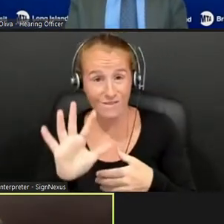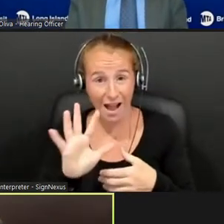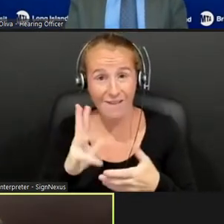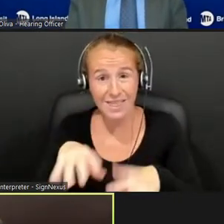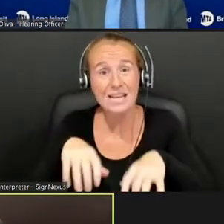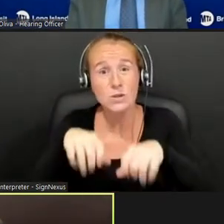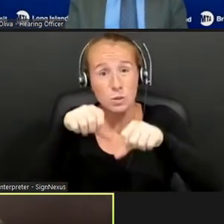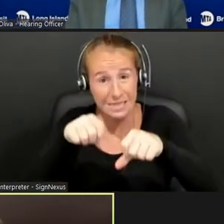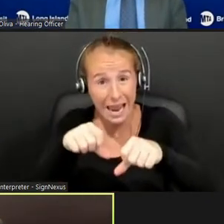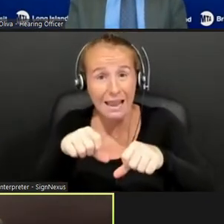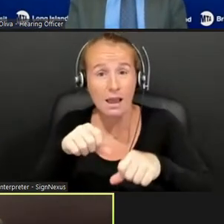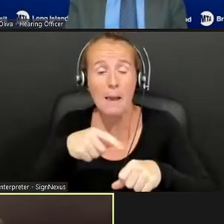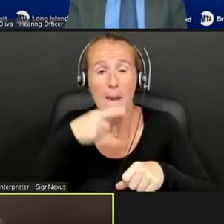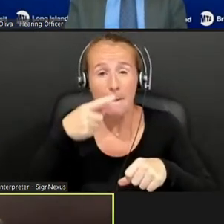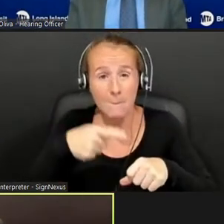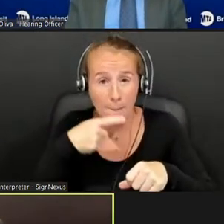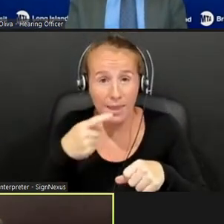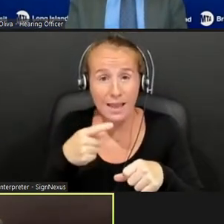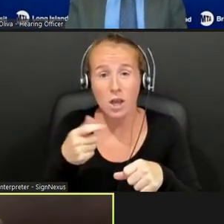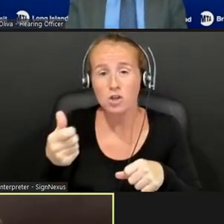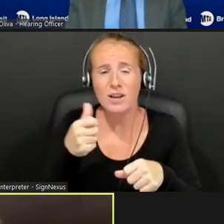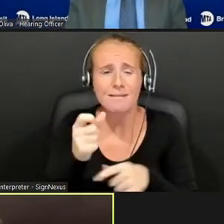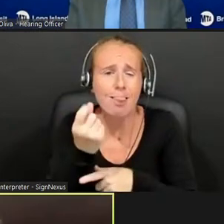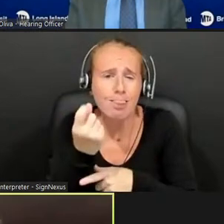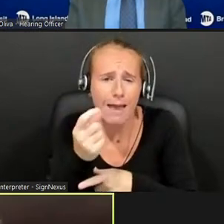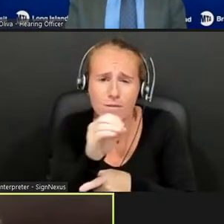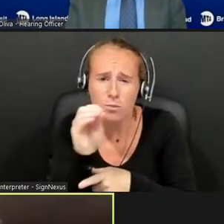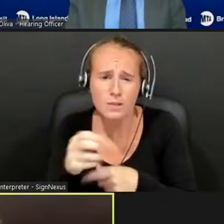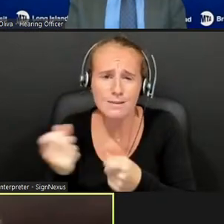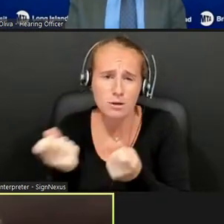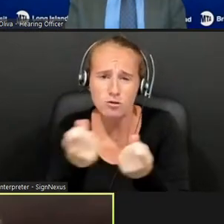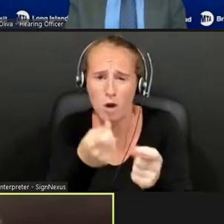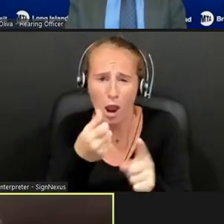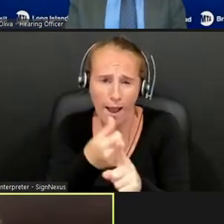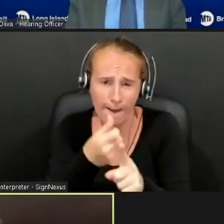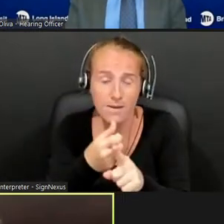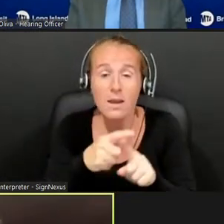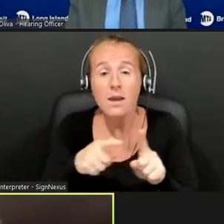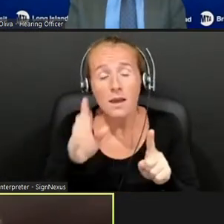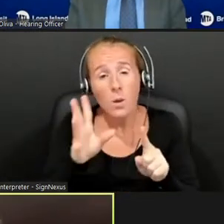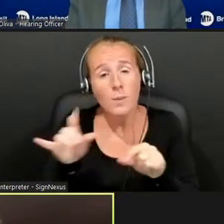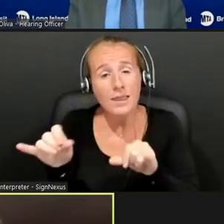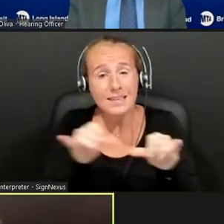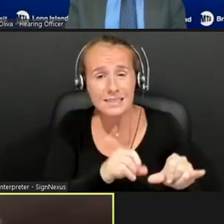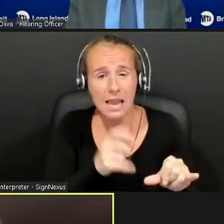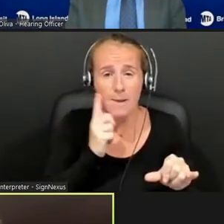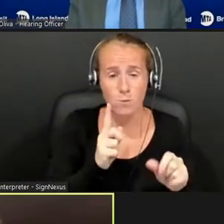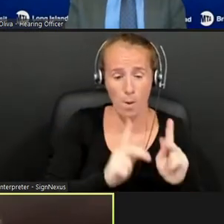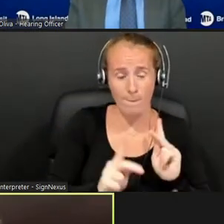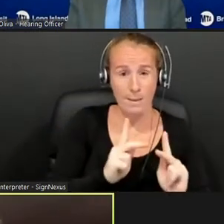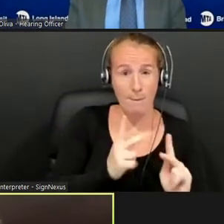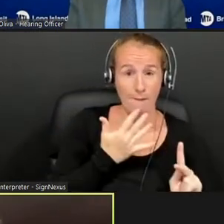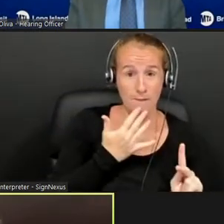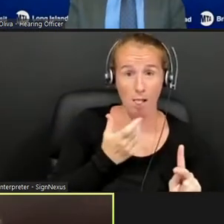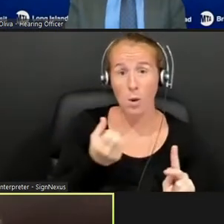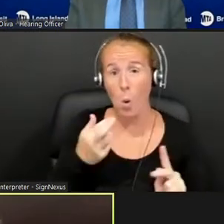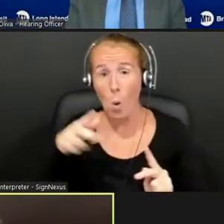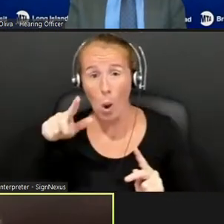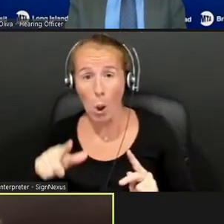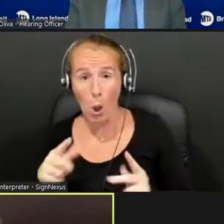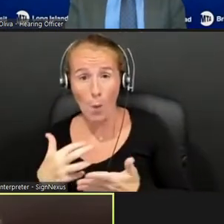and only about 11 drive to work these percentages are essentially the same for people of color in low-income communities over